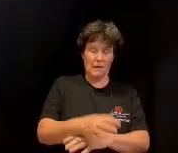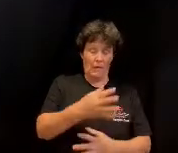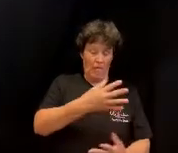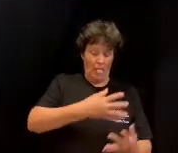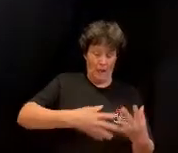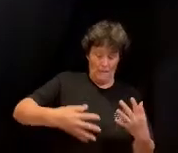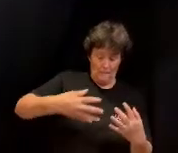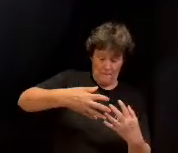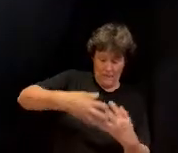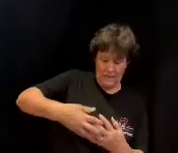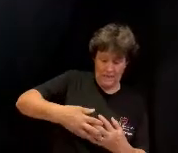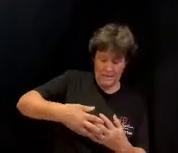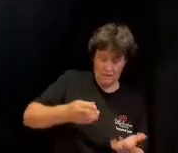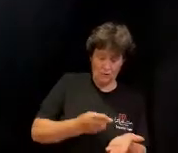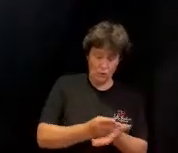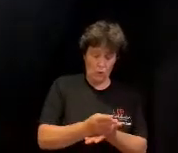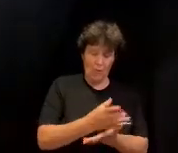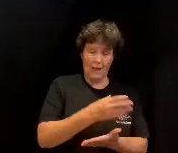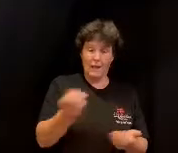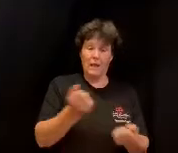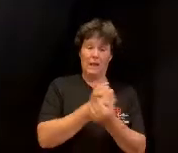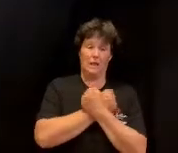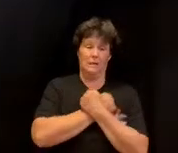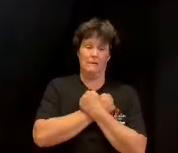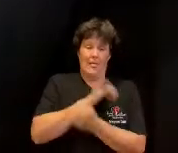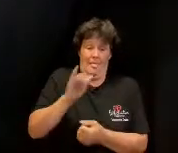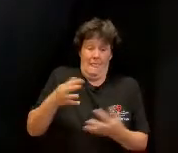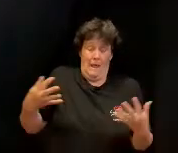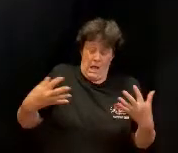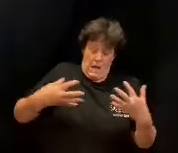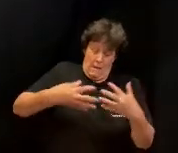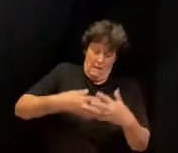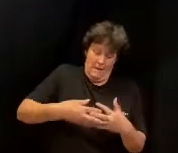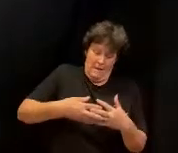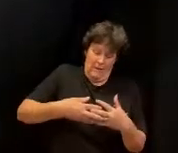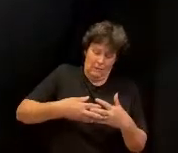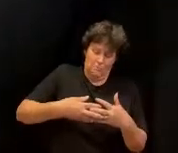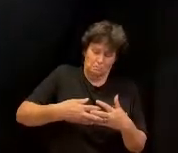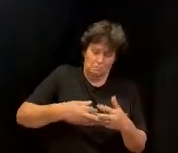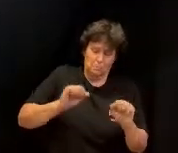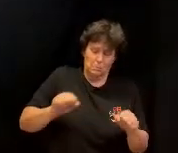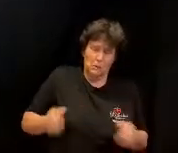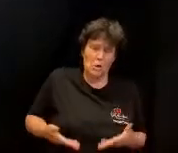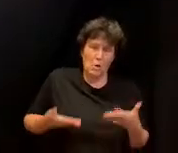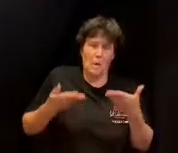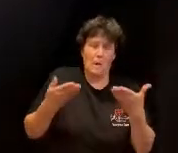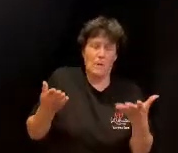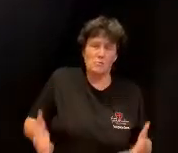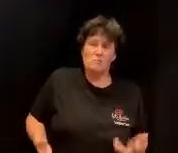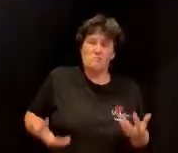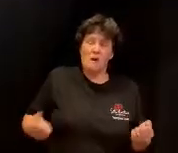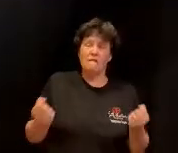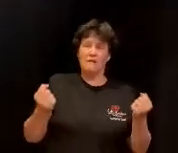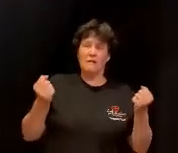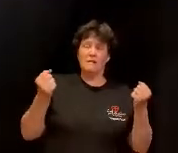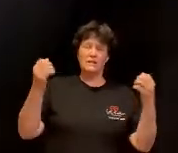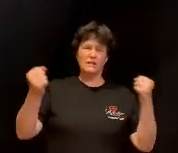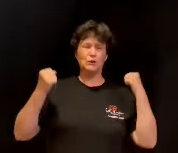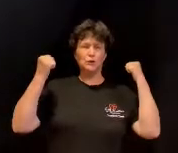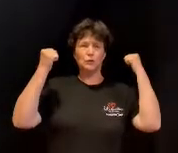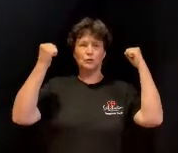truth and love. And that blend, it brings strength, it brings confidence, it brings conviction,